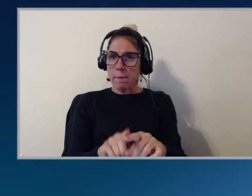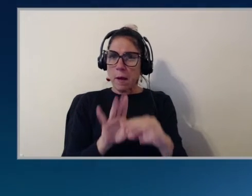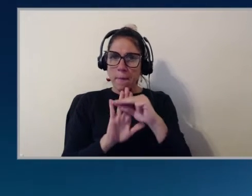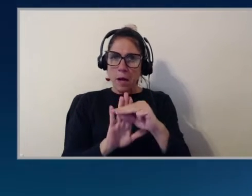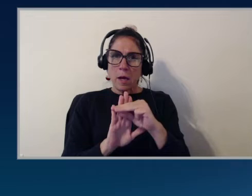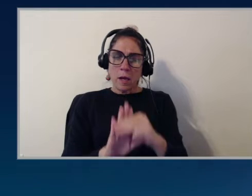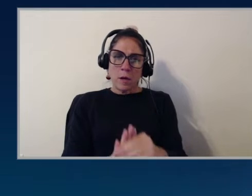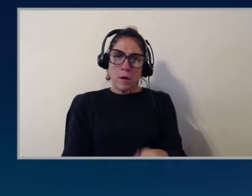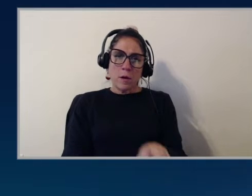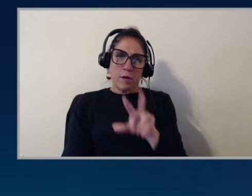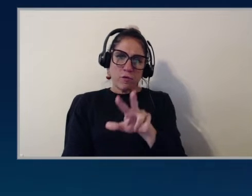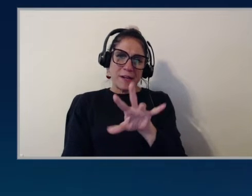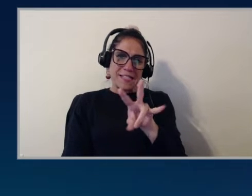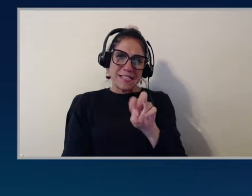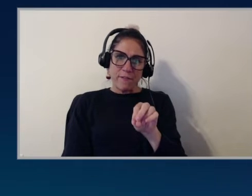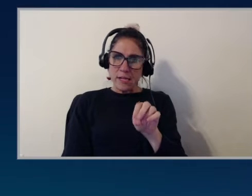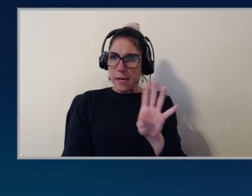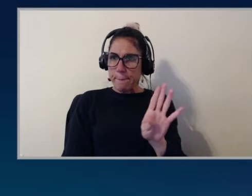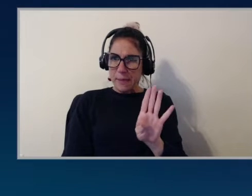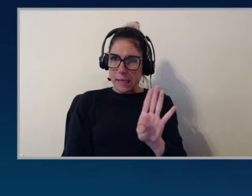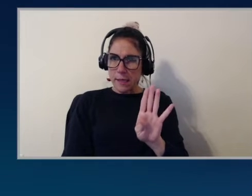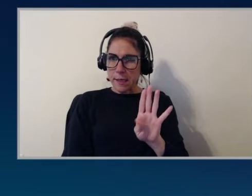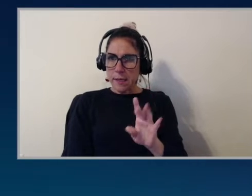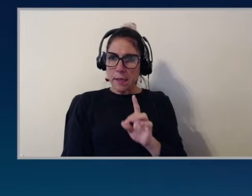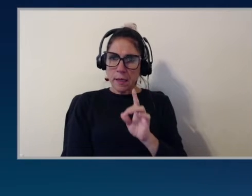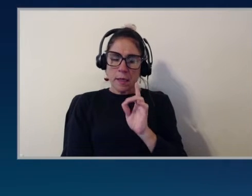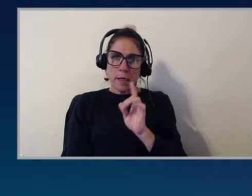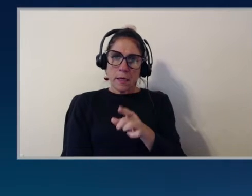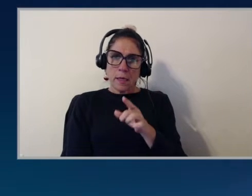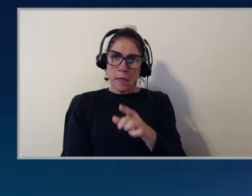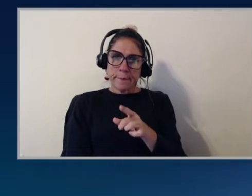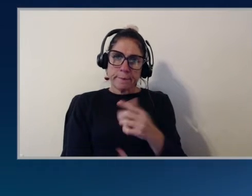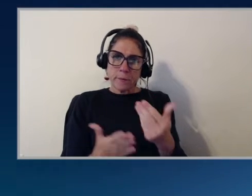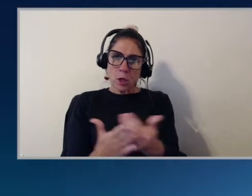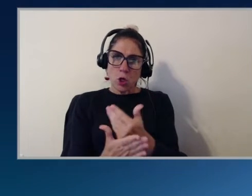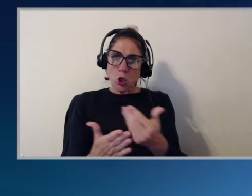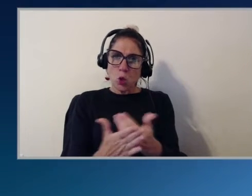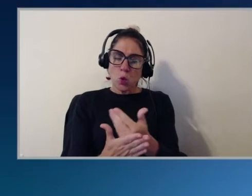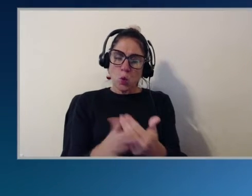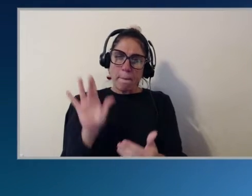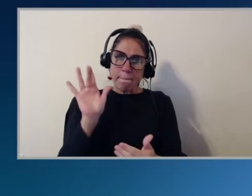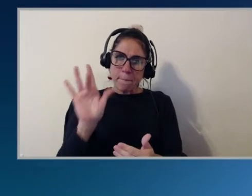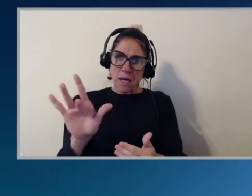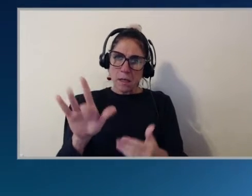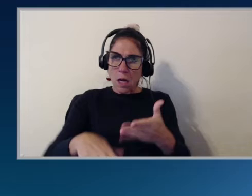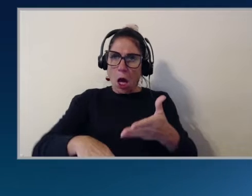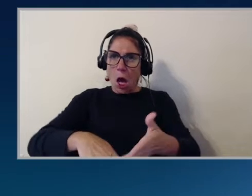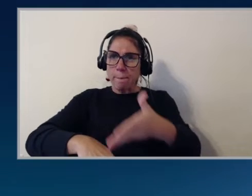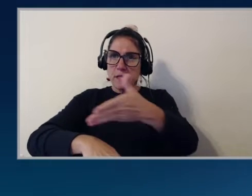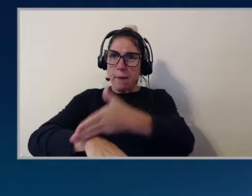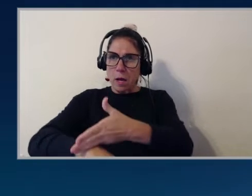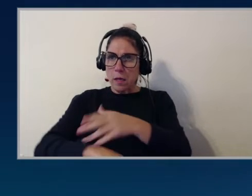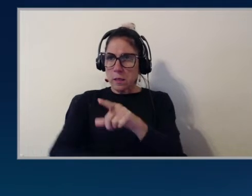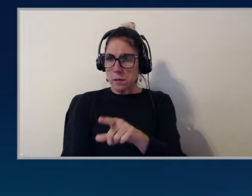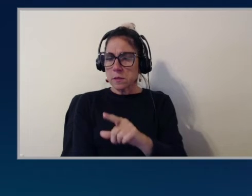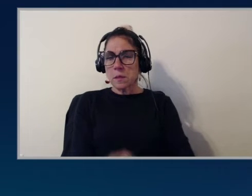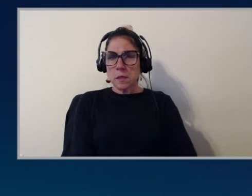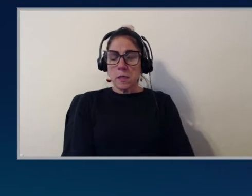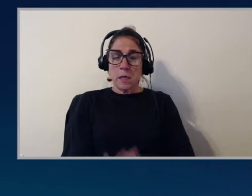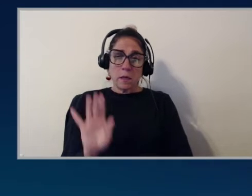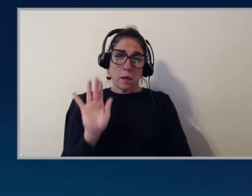370B. And there is a new button, Optimize. Aha. If you